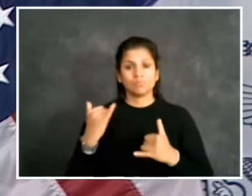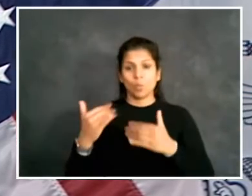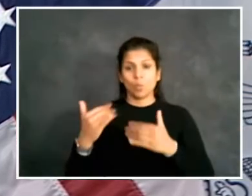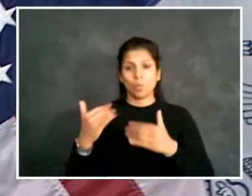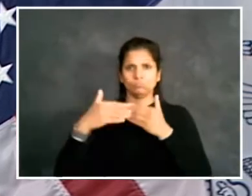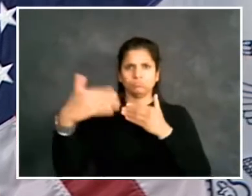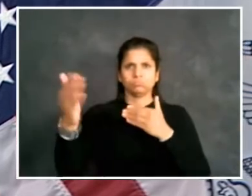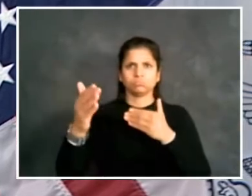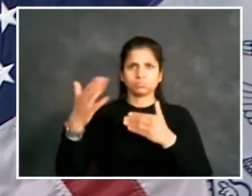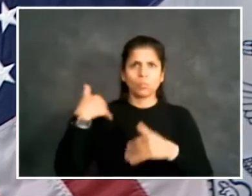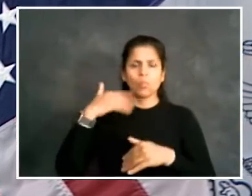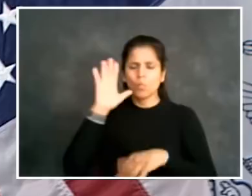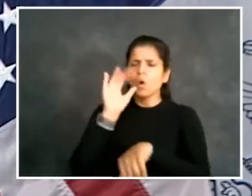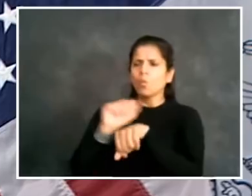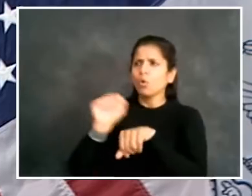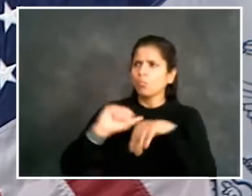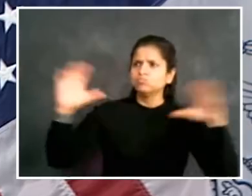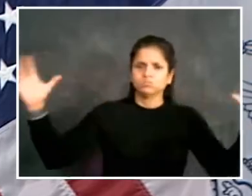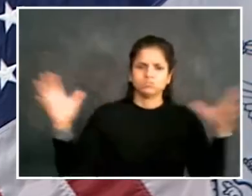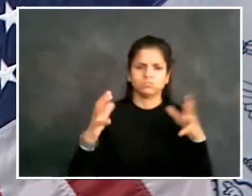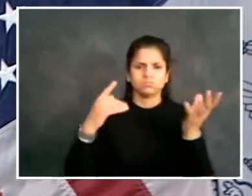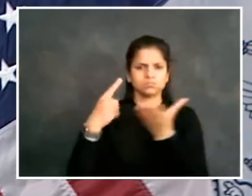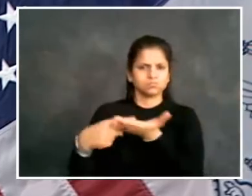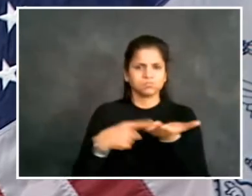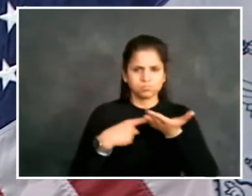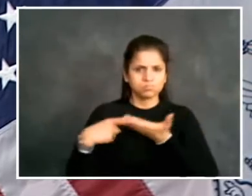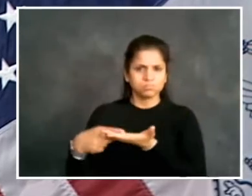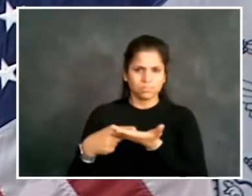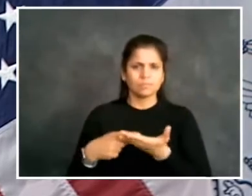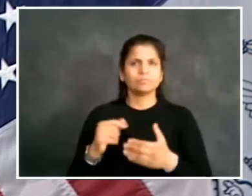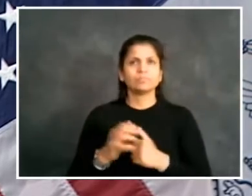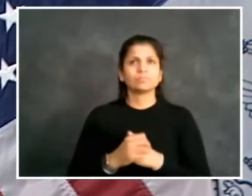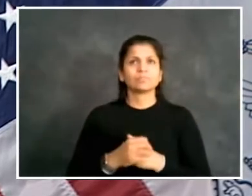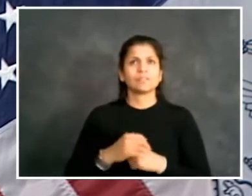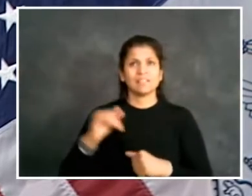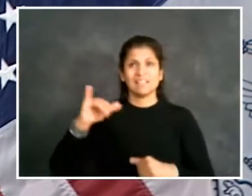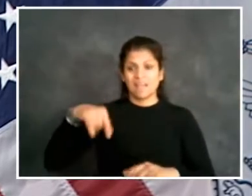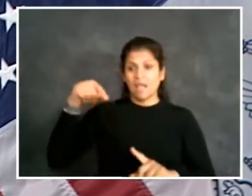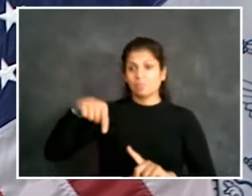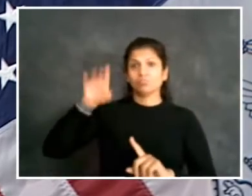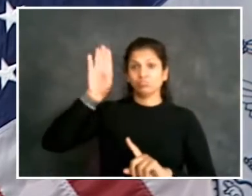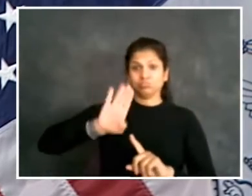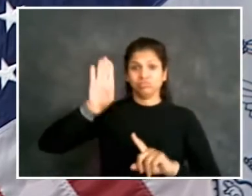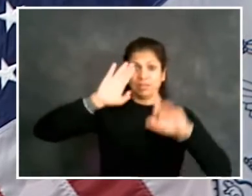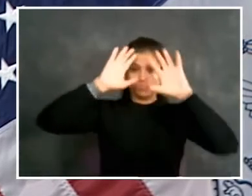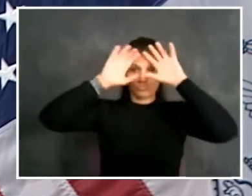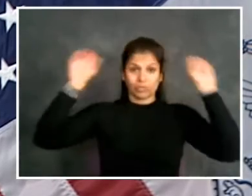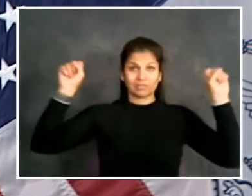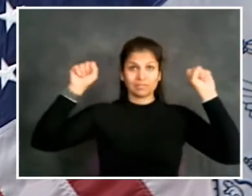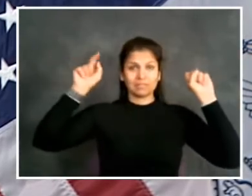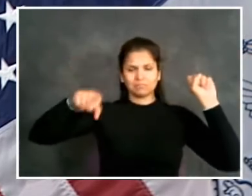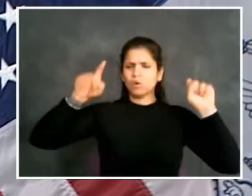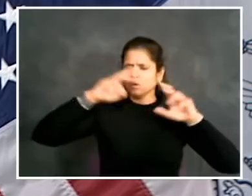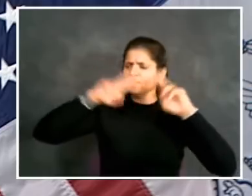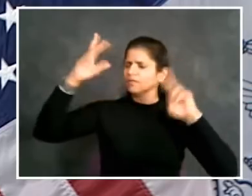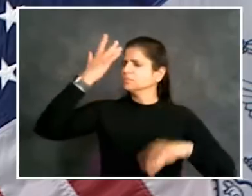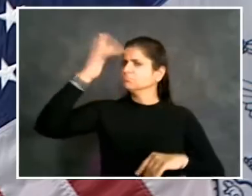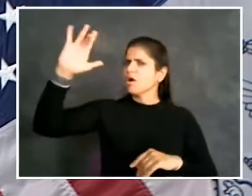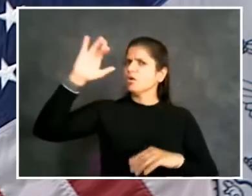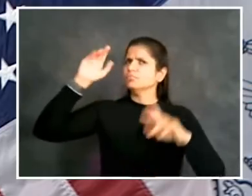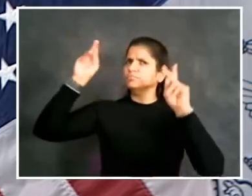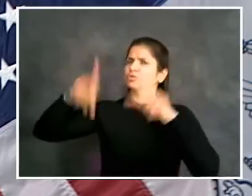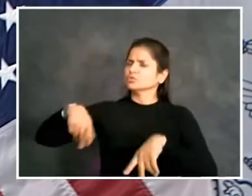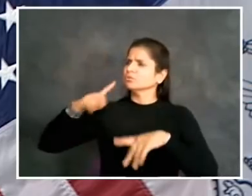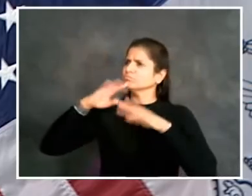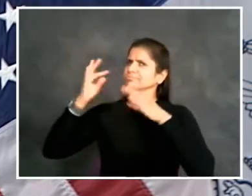said is smart. Get everyone talking to each other. Bring in our clergy, who obviously bring so